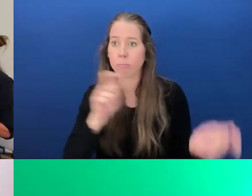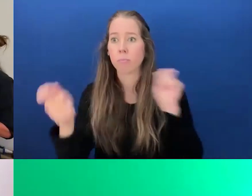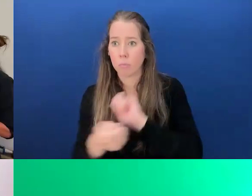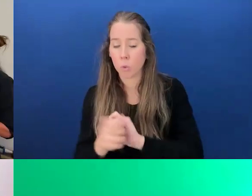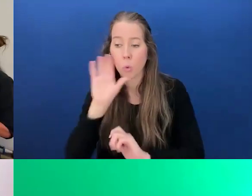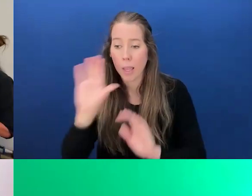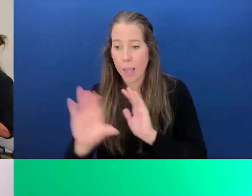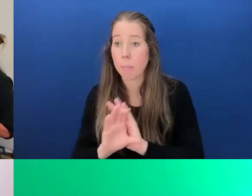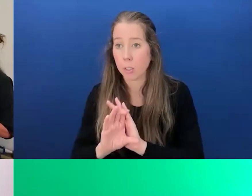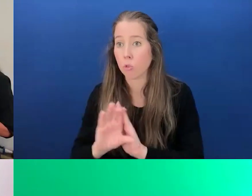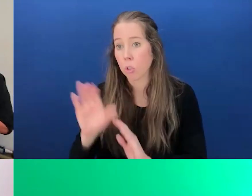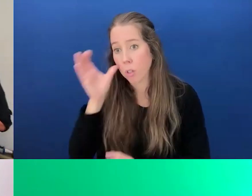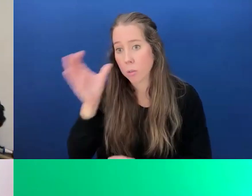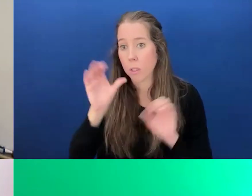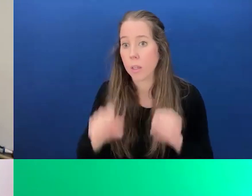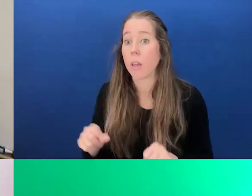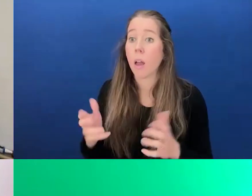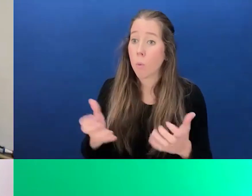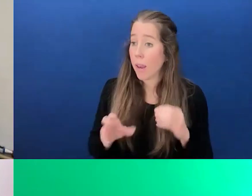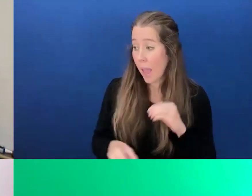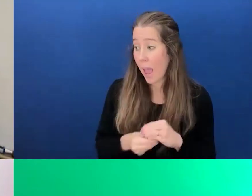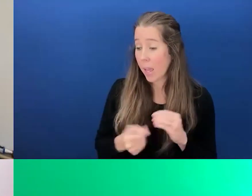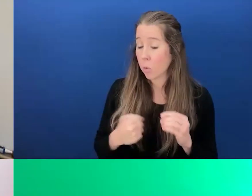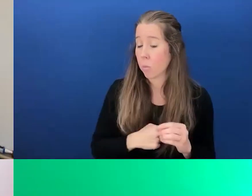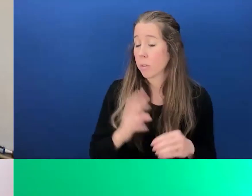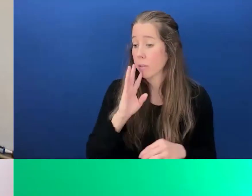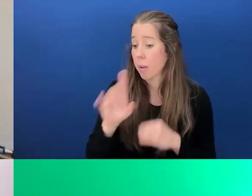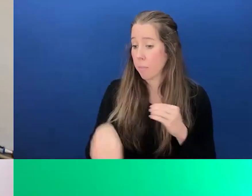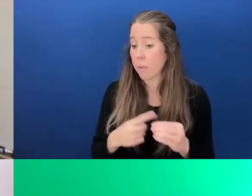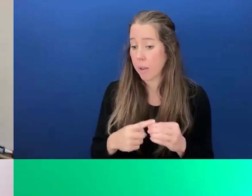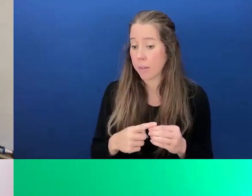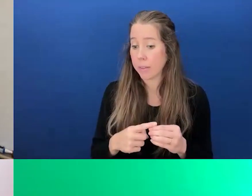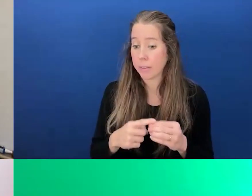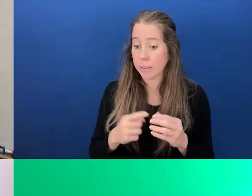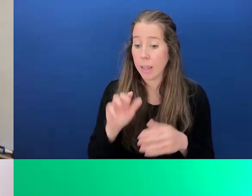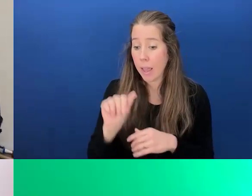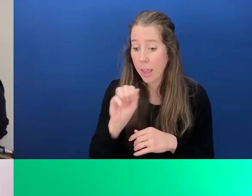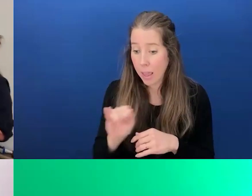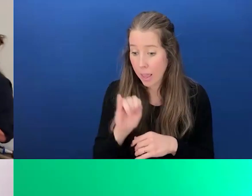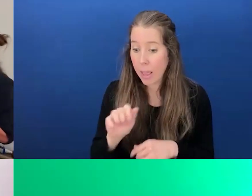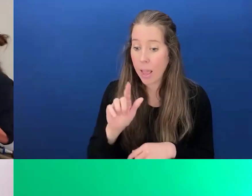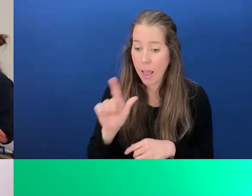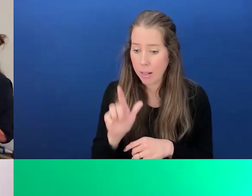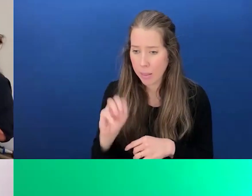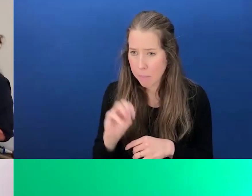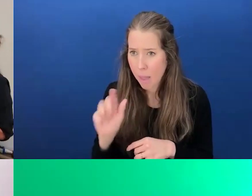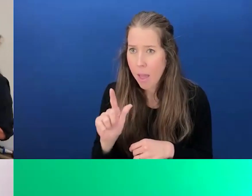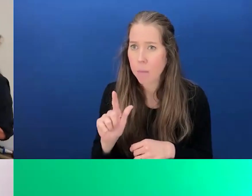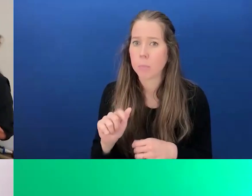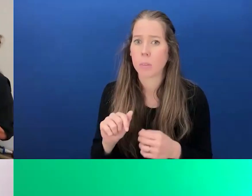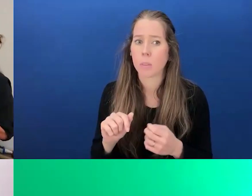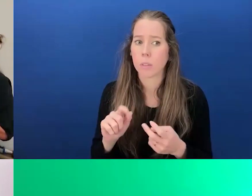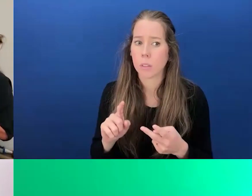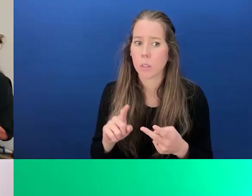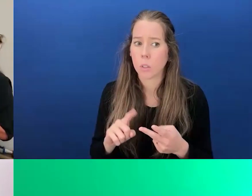that, when we're talking about like generative AI, LLMs, a lot of you are